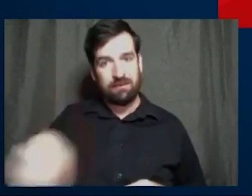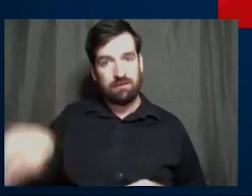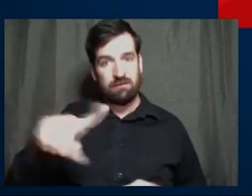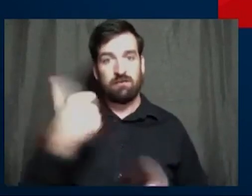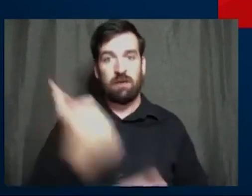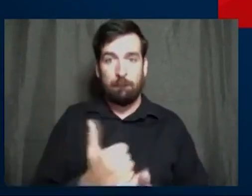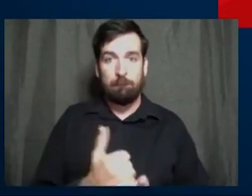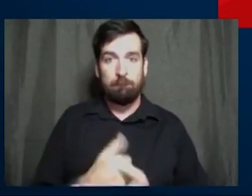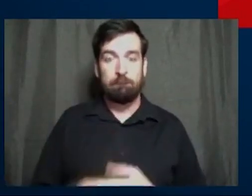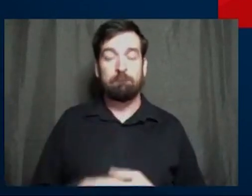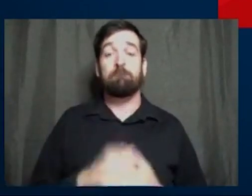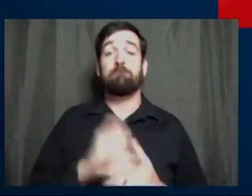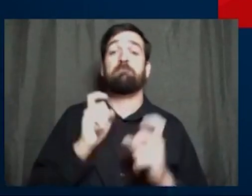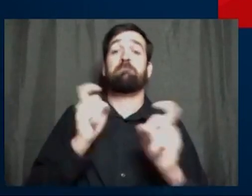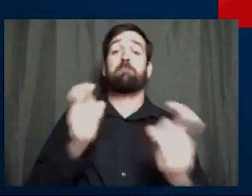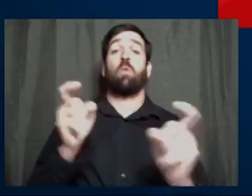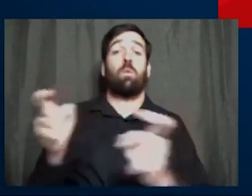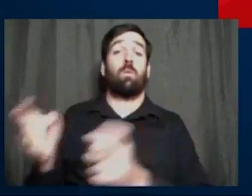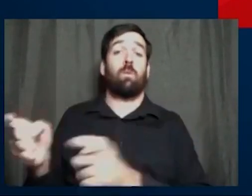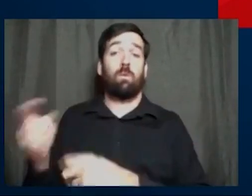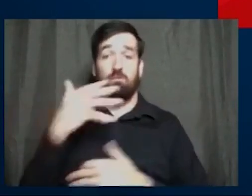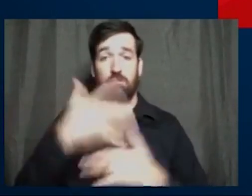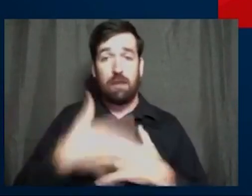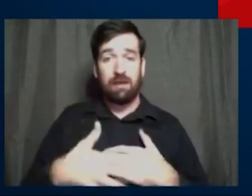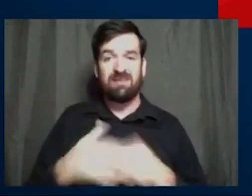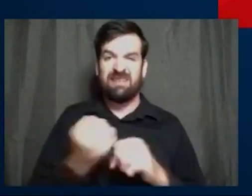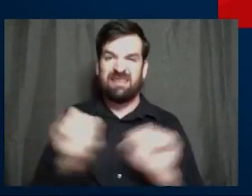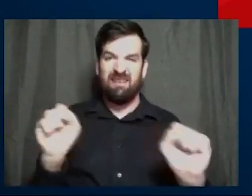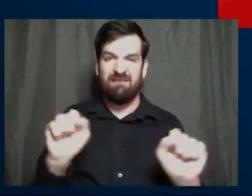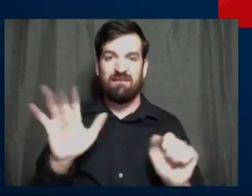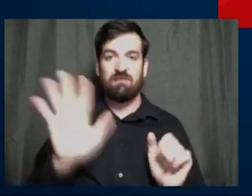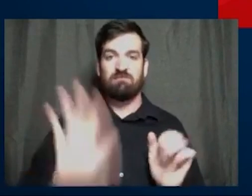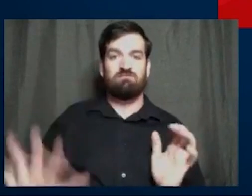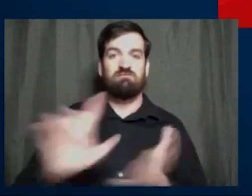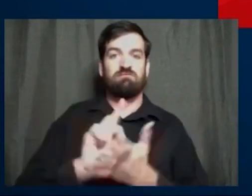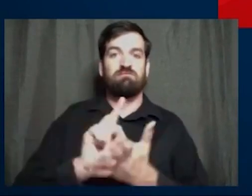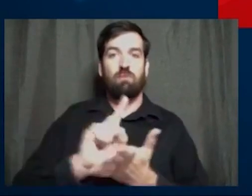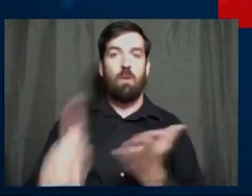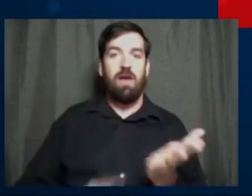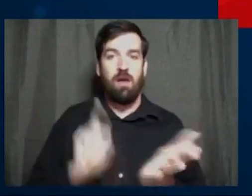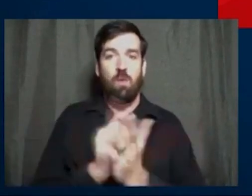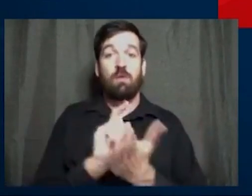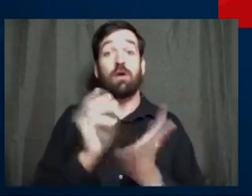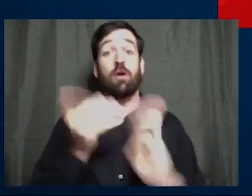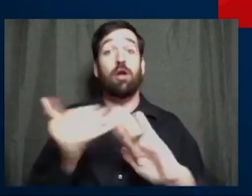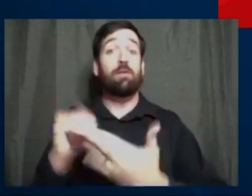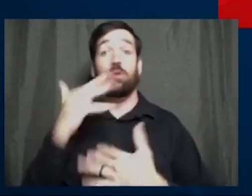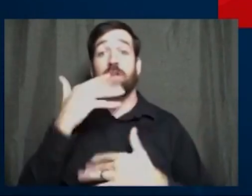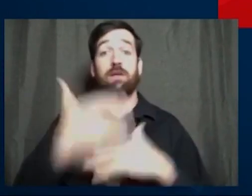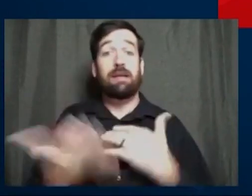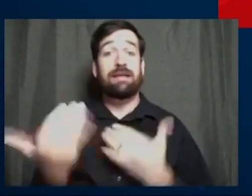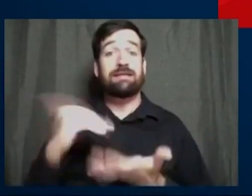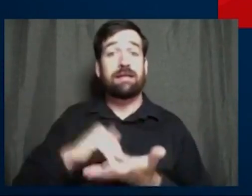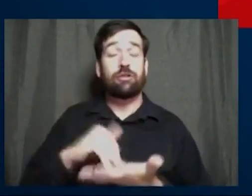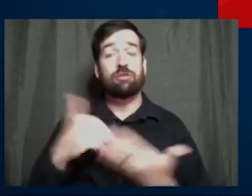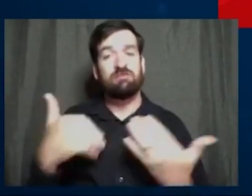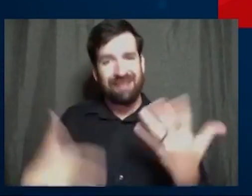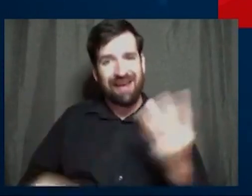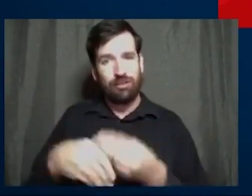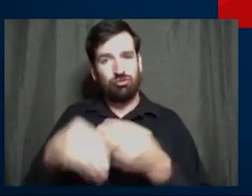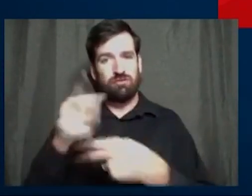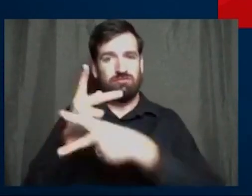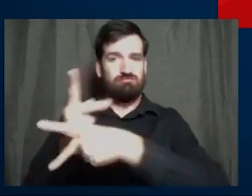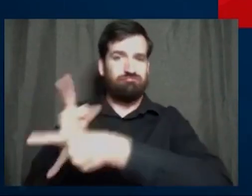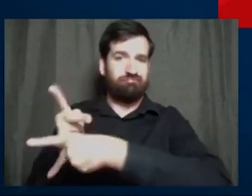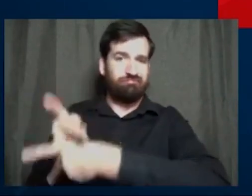Donating blood is safe, and it only takes about an hour. The Community Blood Center is taking extra precautions to prevent the spread of COVID, as they really have throughout